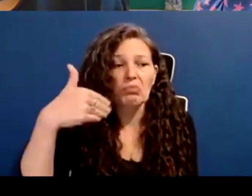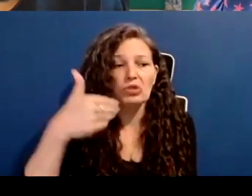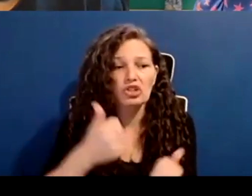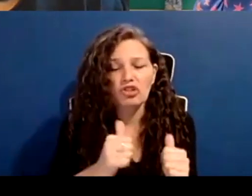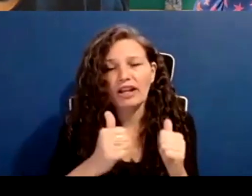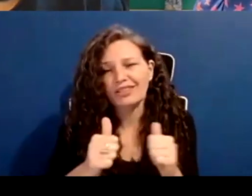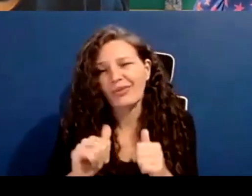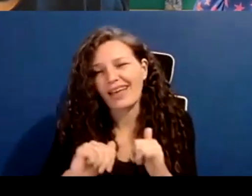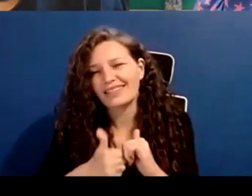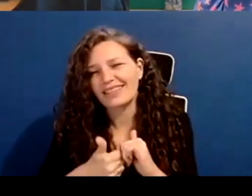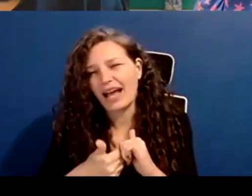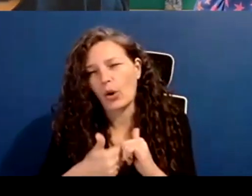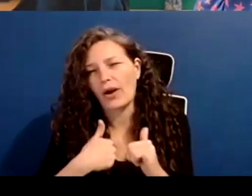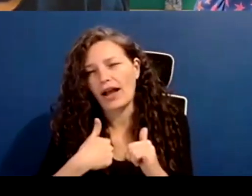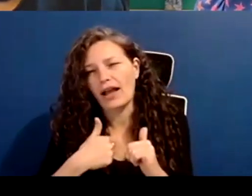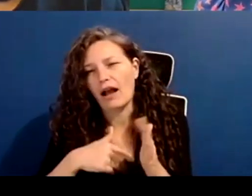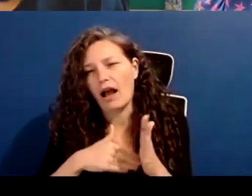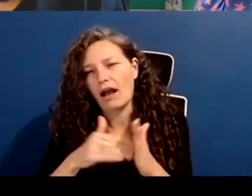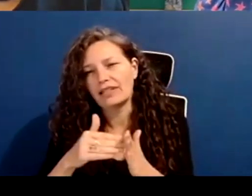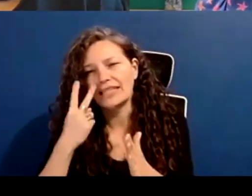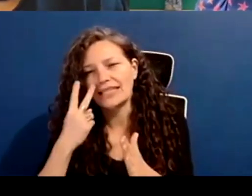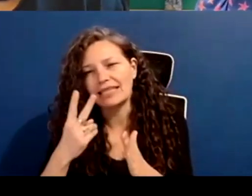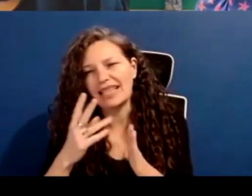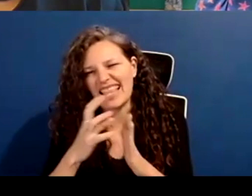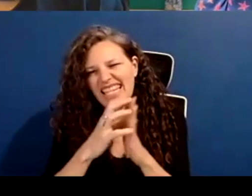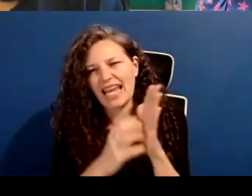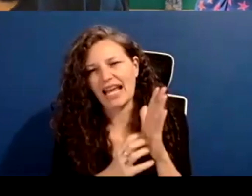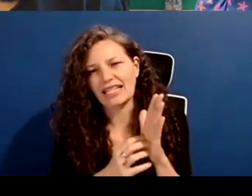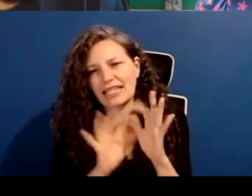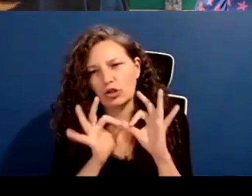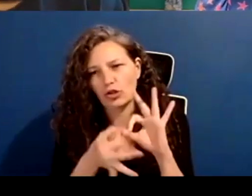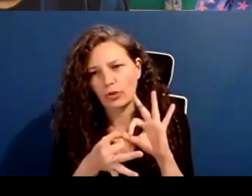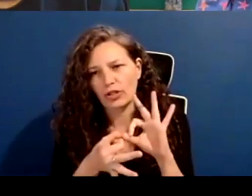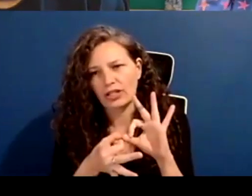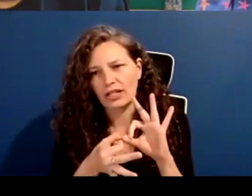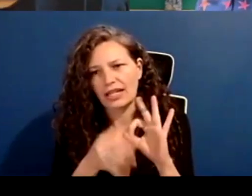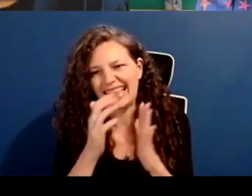text being interpreted and used in the New Testament.